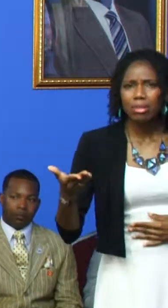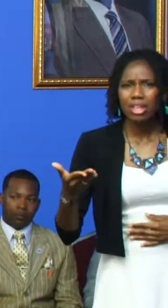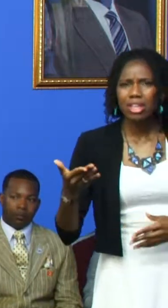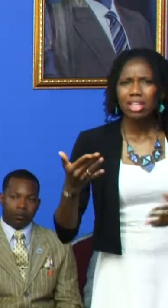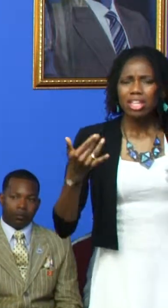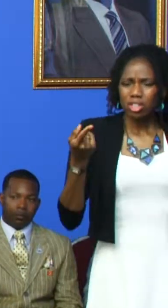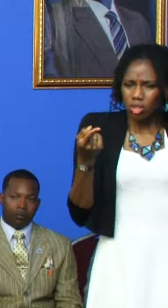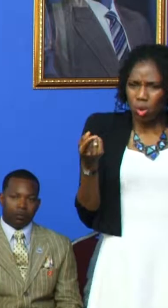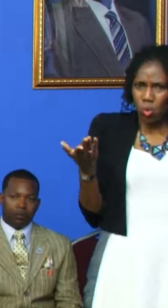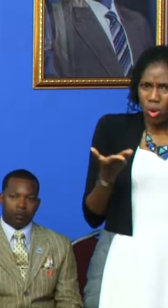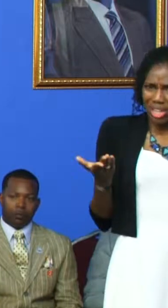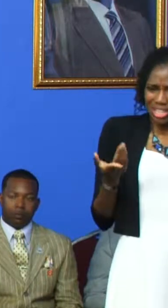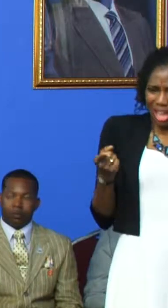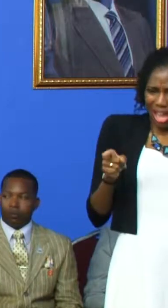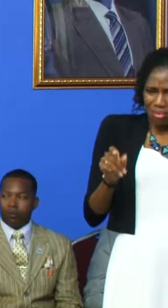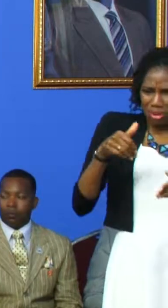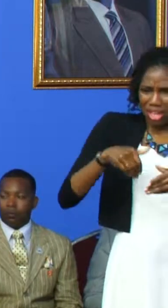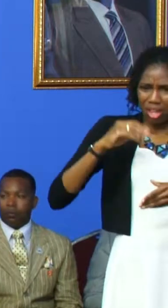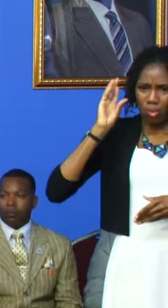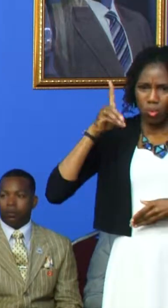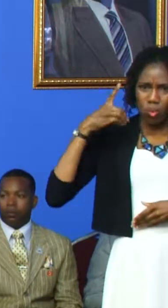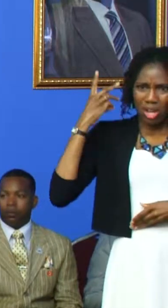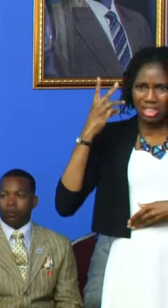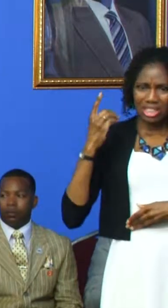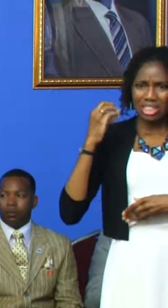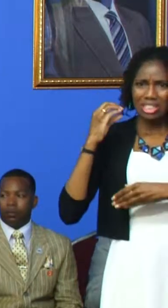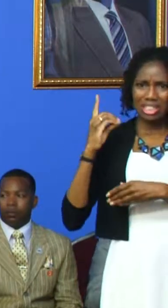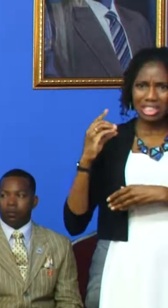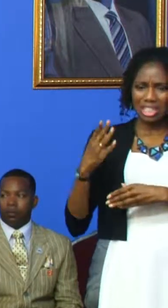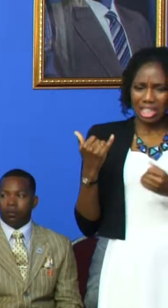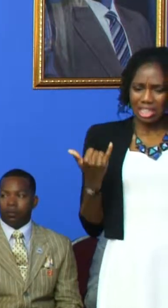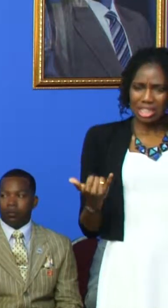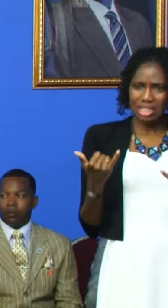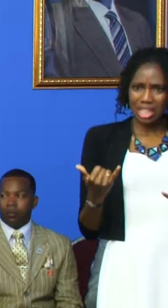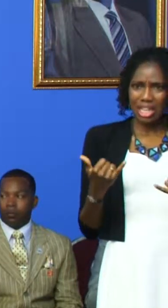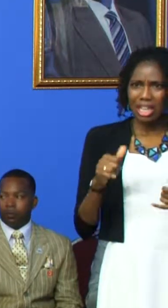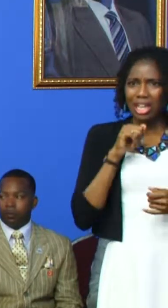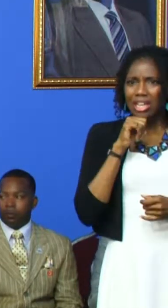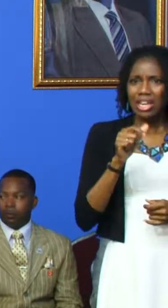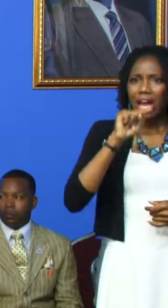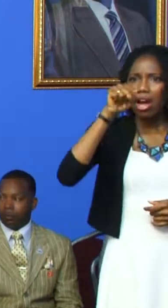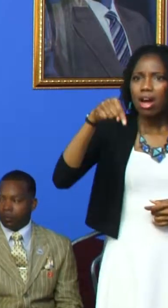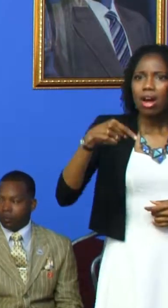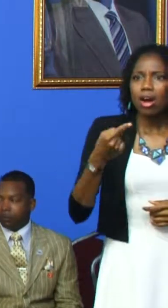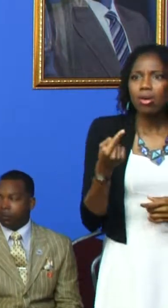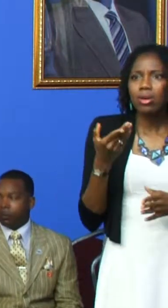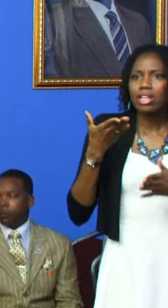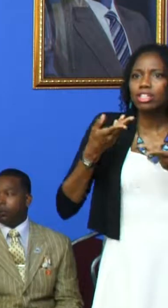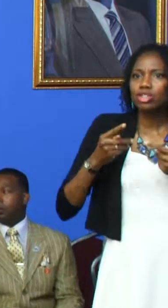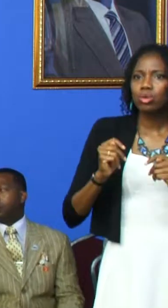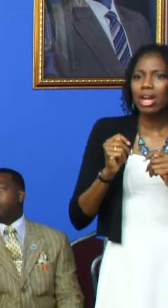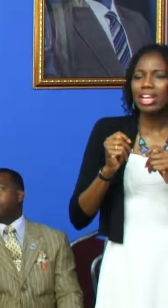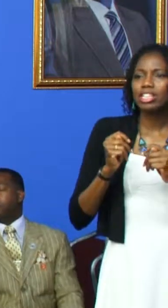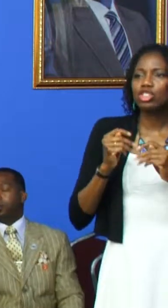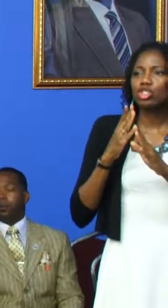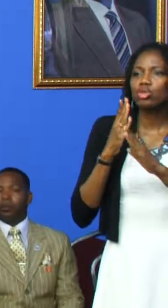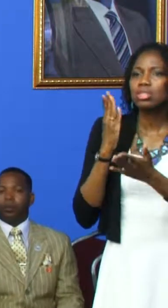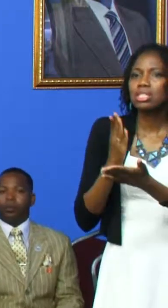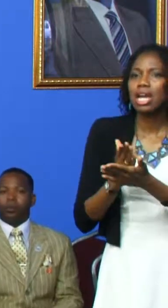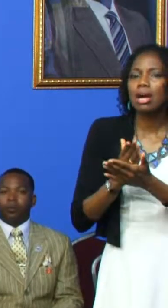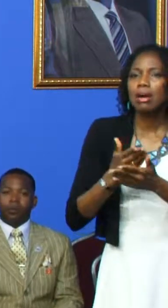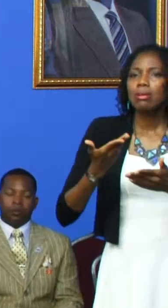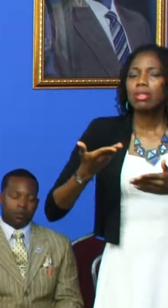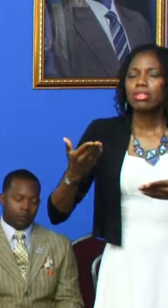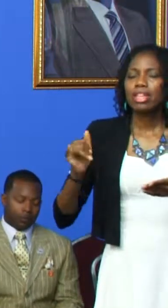Washington today is not just about repealing what President Obama has done, and it